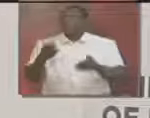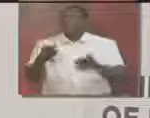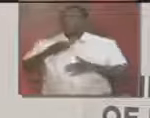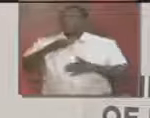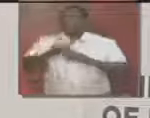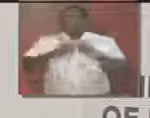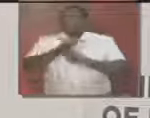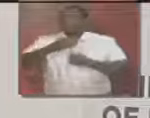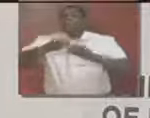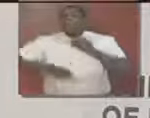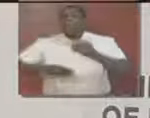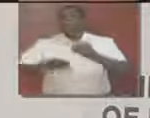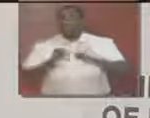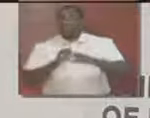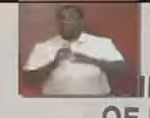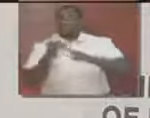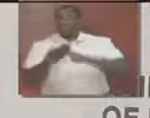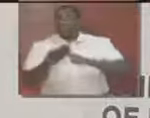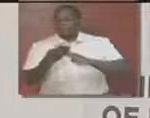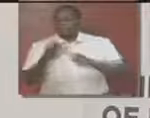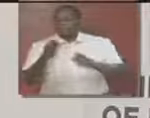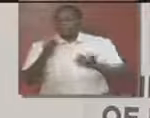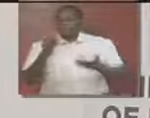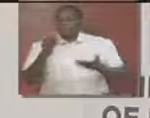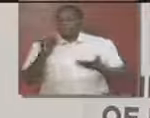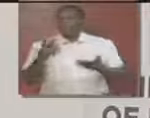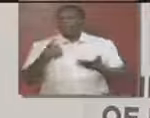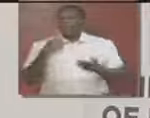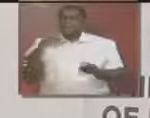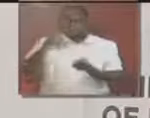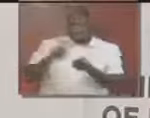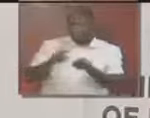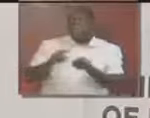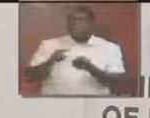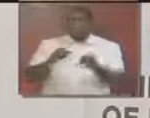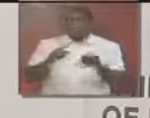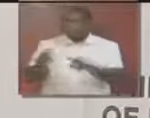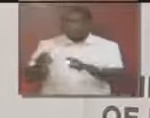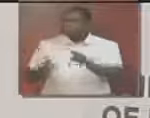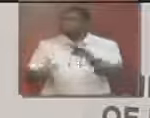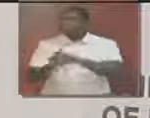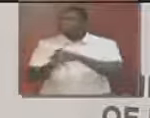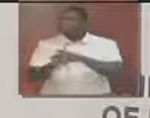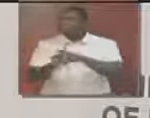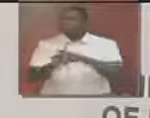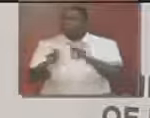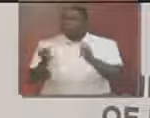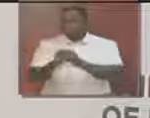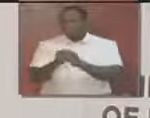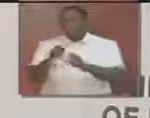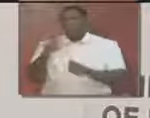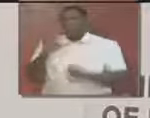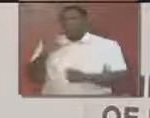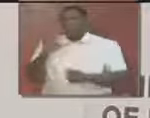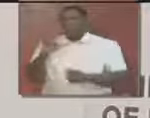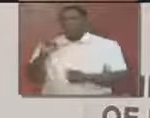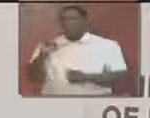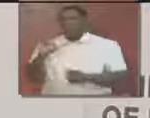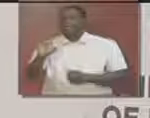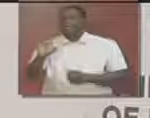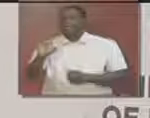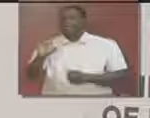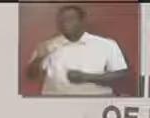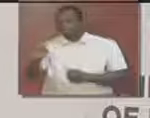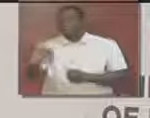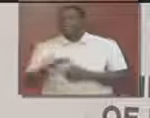increased cases, and so will Bahamas and also Barbados. What I found also is that a lot of there is a genetic predisposition,